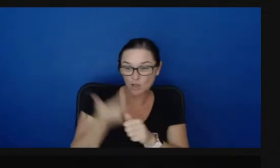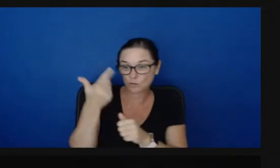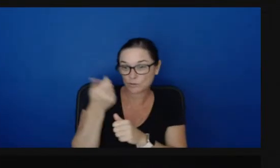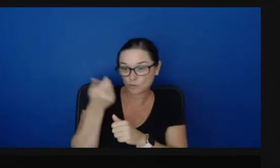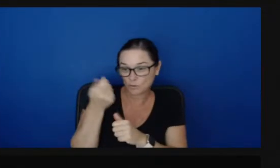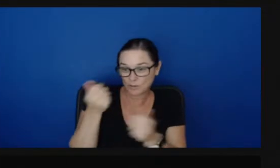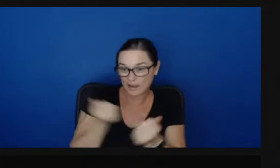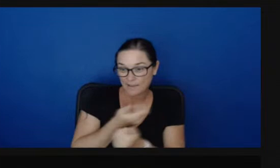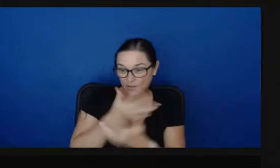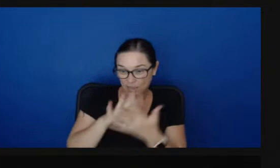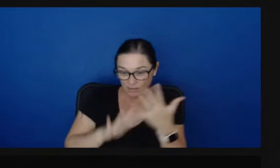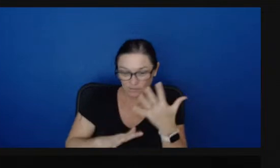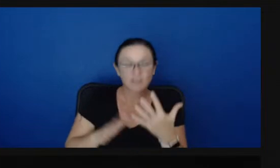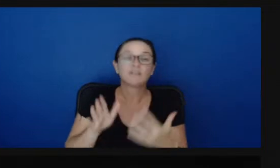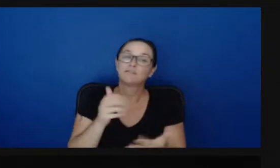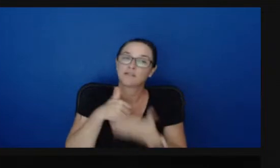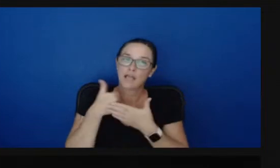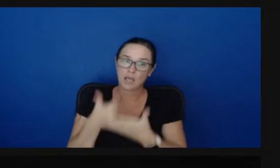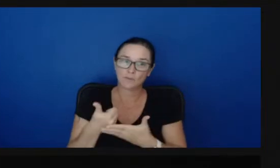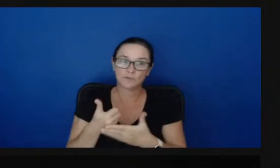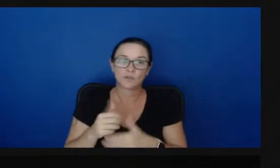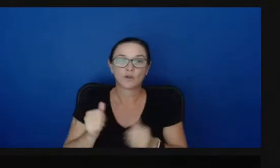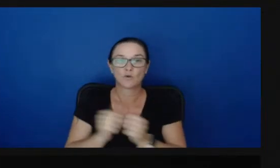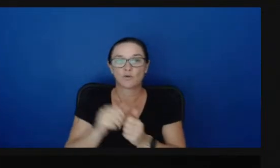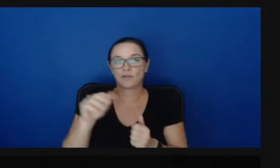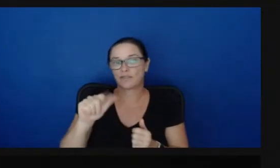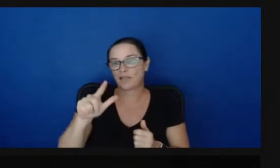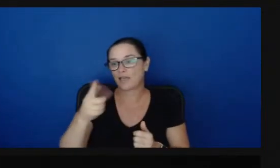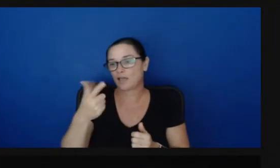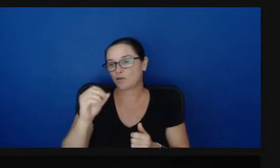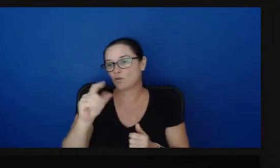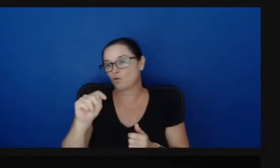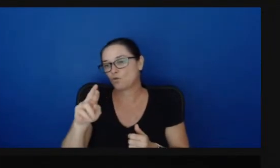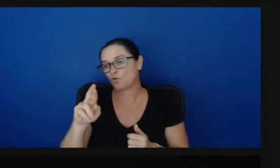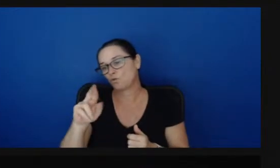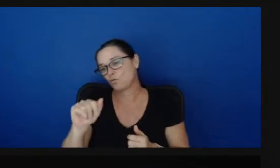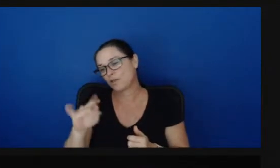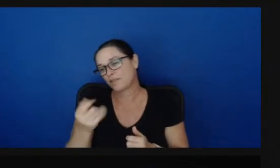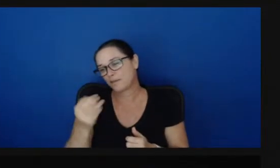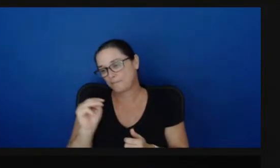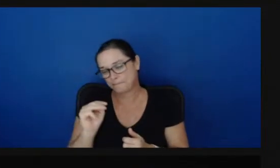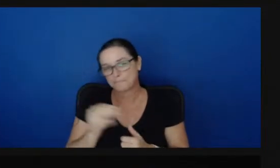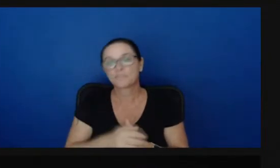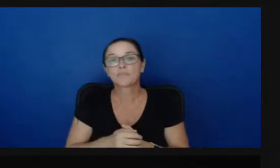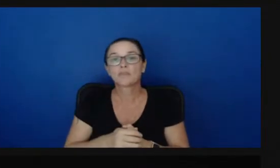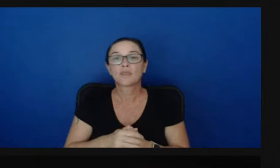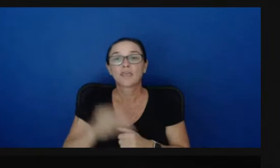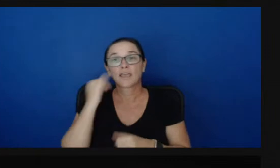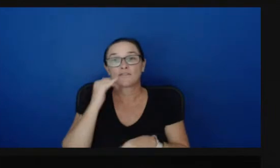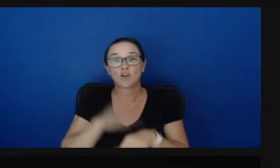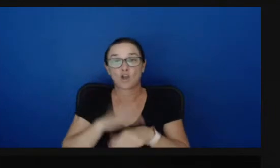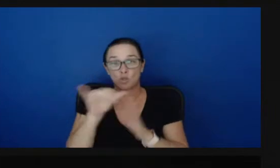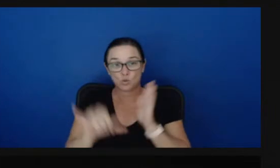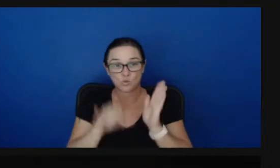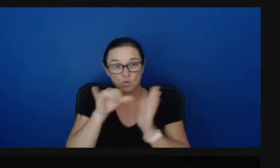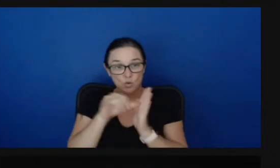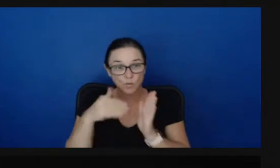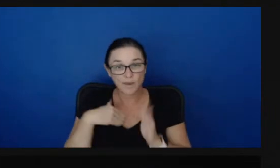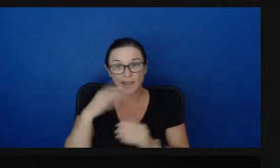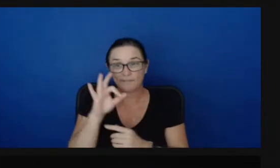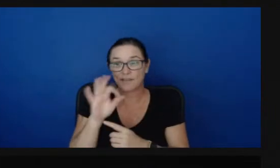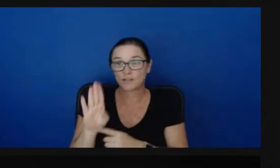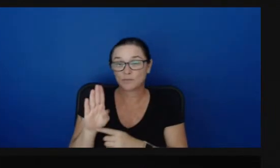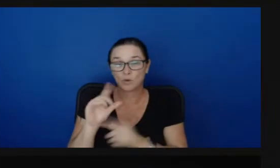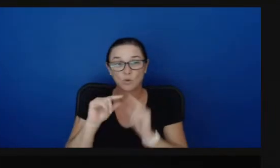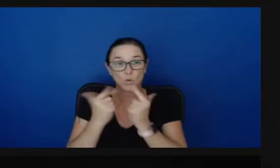fun jazz really does help with the algorithms of each individual platform. We do, if you're on YouTube, we do have a Facebook group.